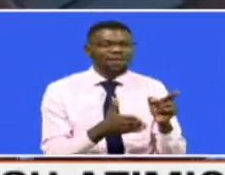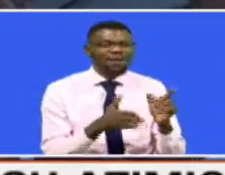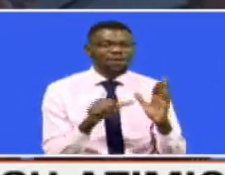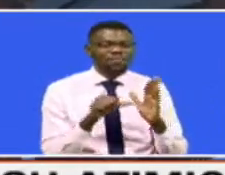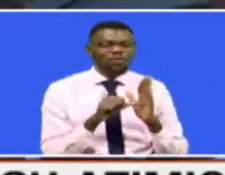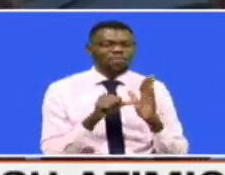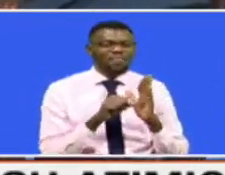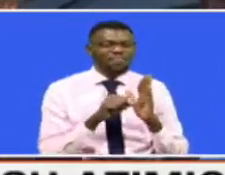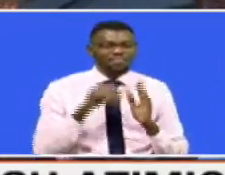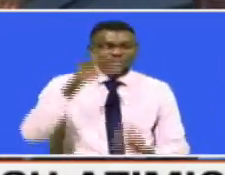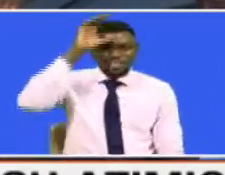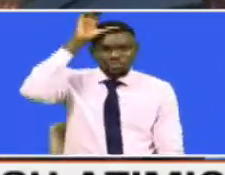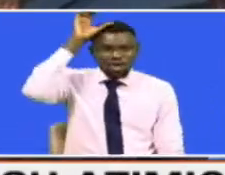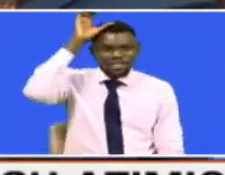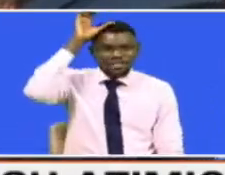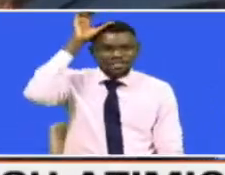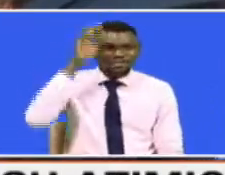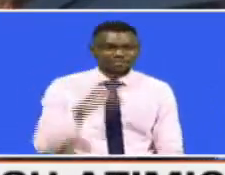Wafula Chebukati,